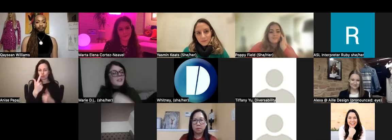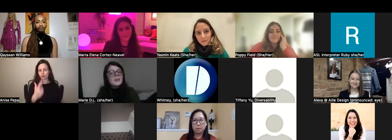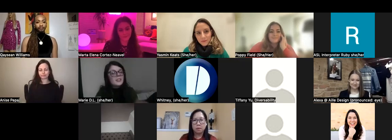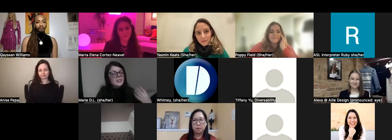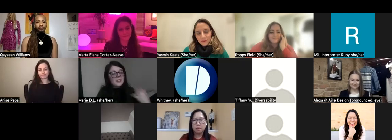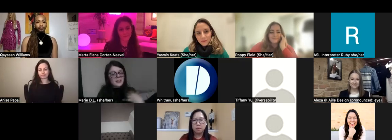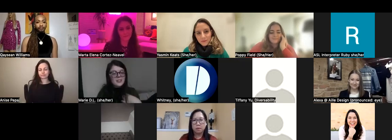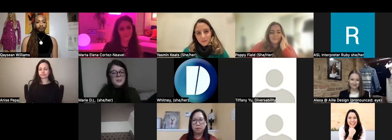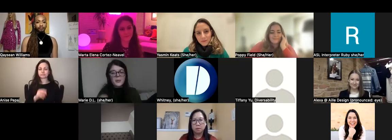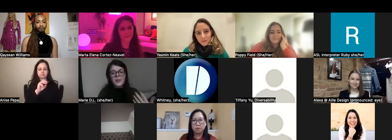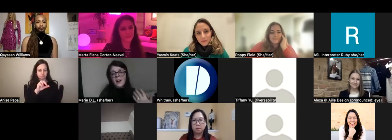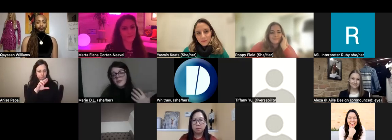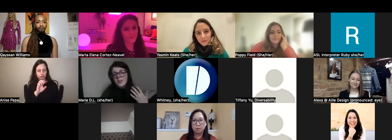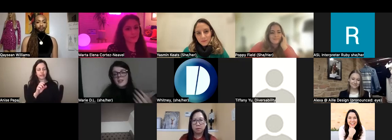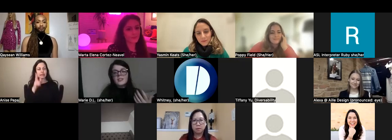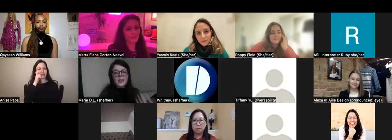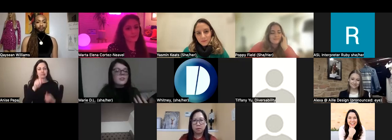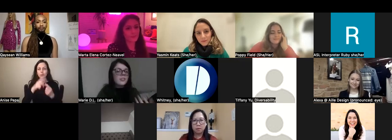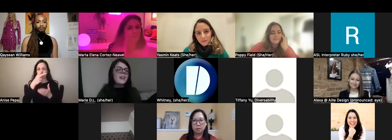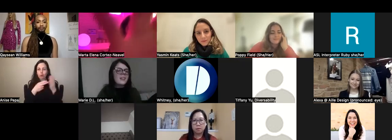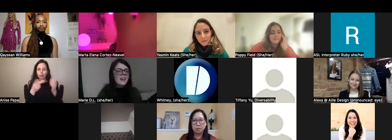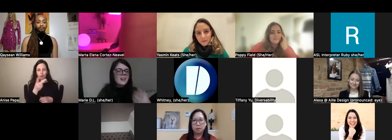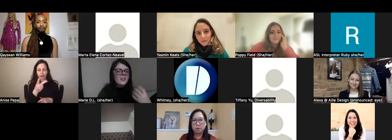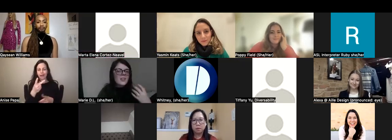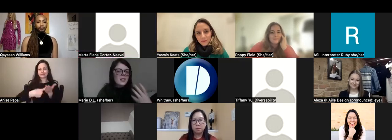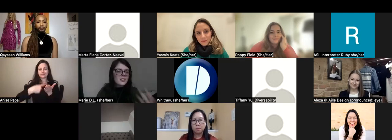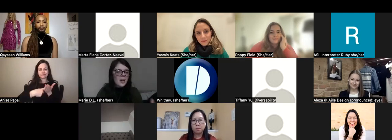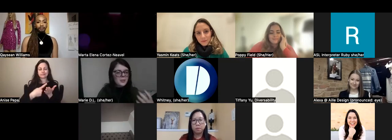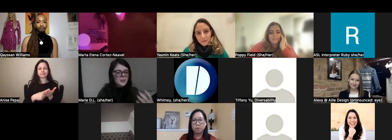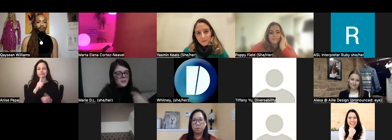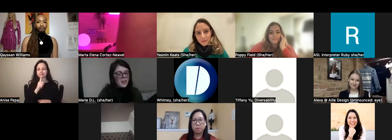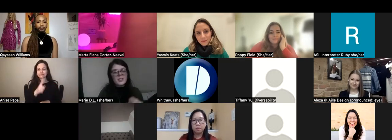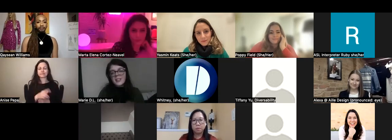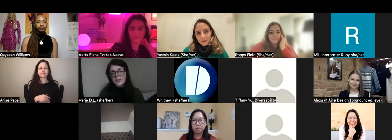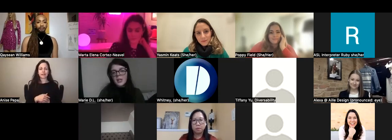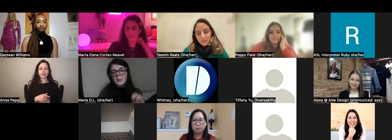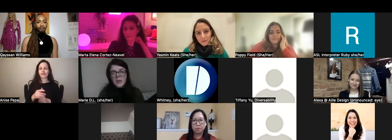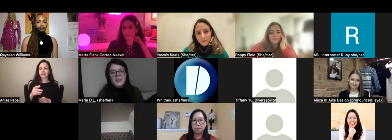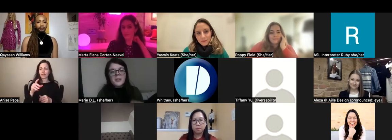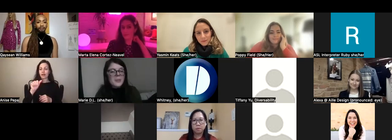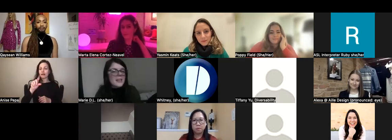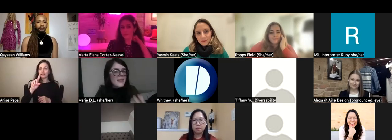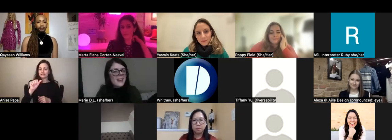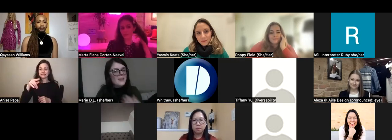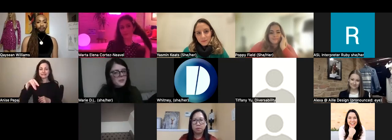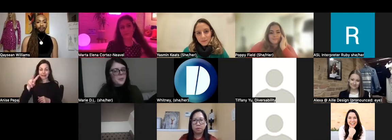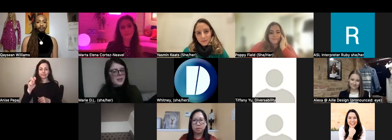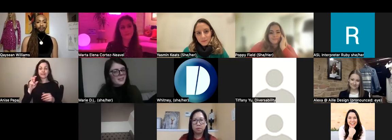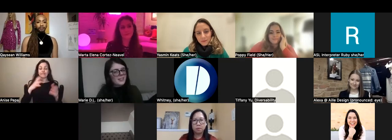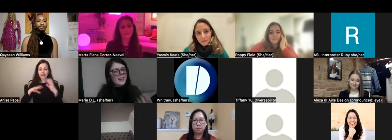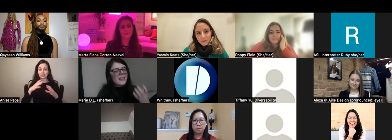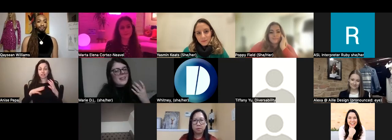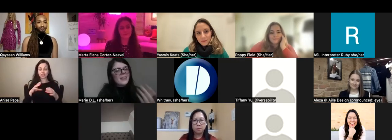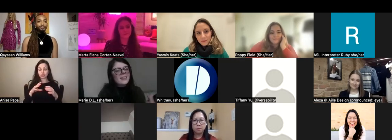And you know, just listening to you both talk, it really sounds like the adaptive fashion industry will be that